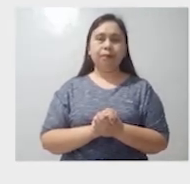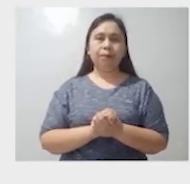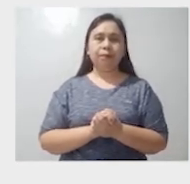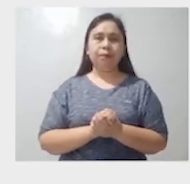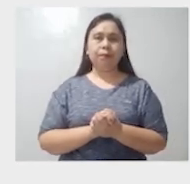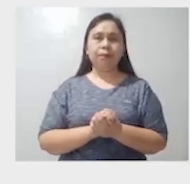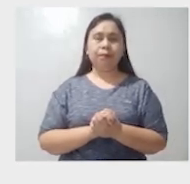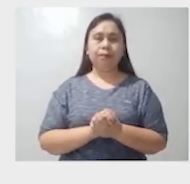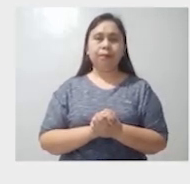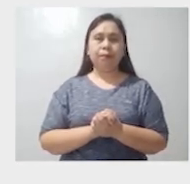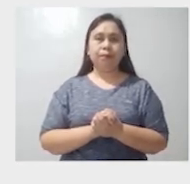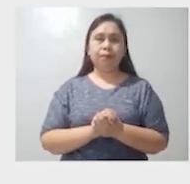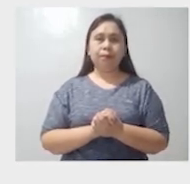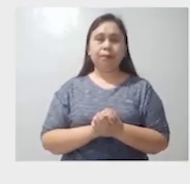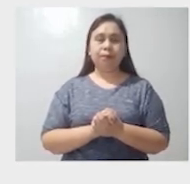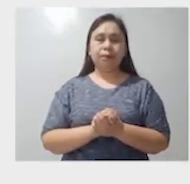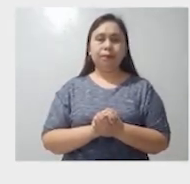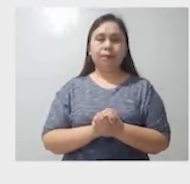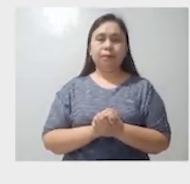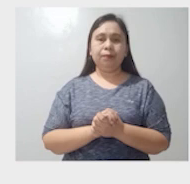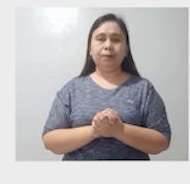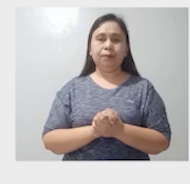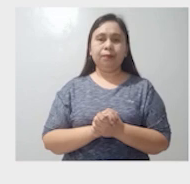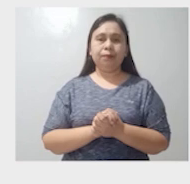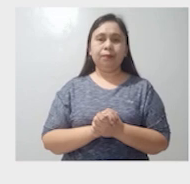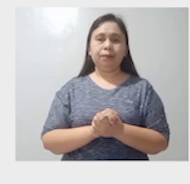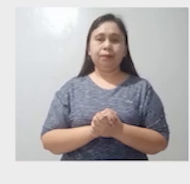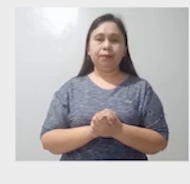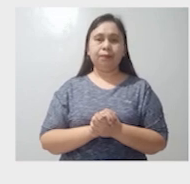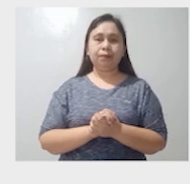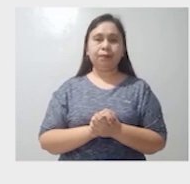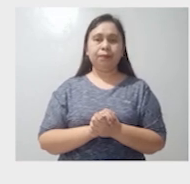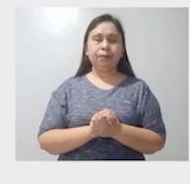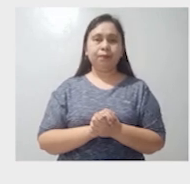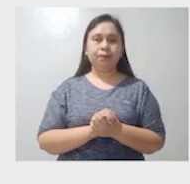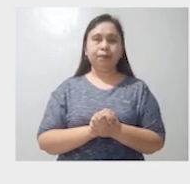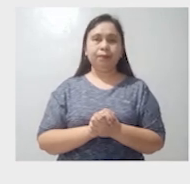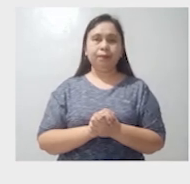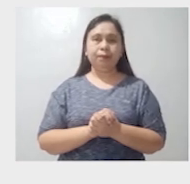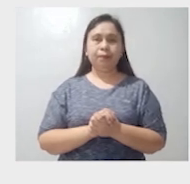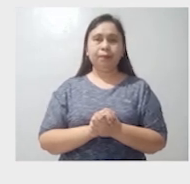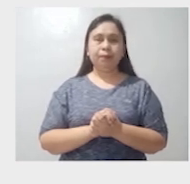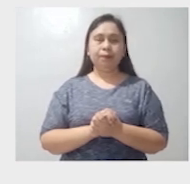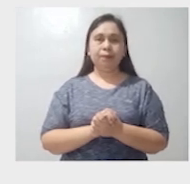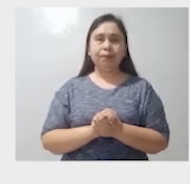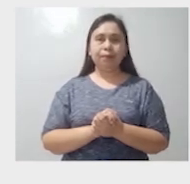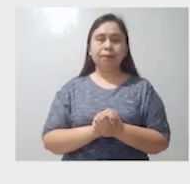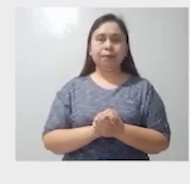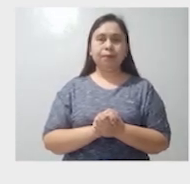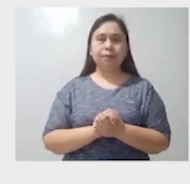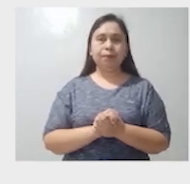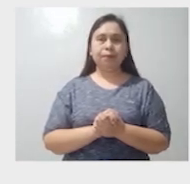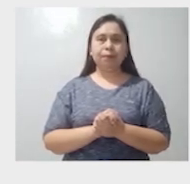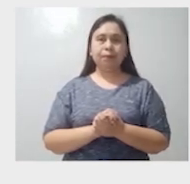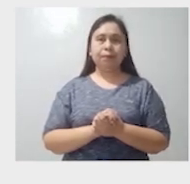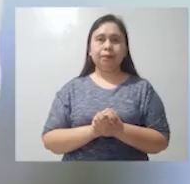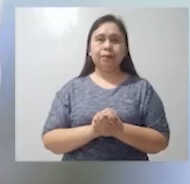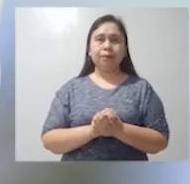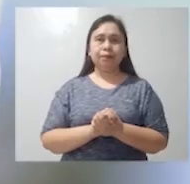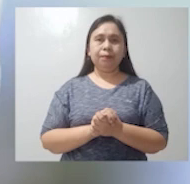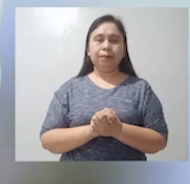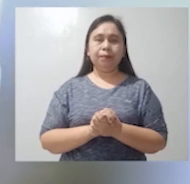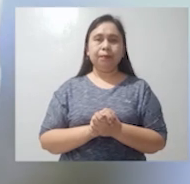plus and minus signs indicate if heat is added or subtracted. Let's first go over the changes that require